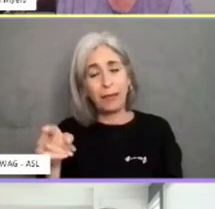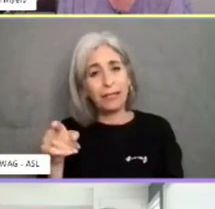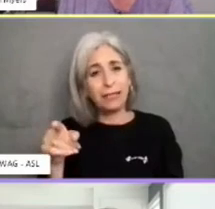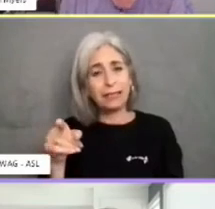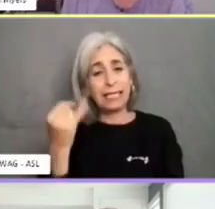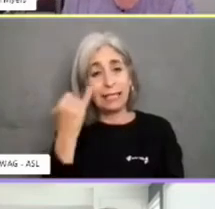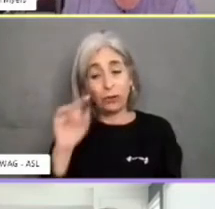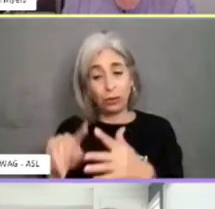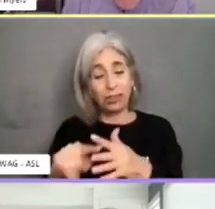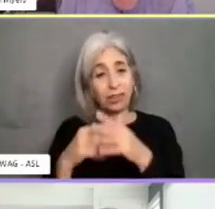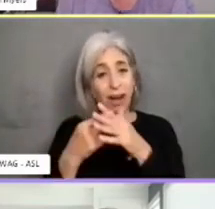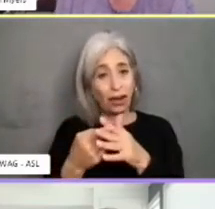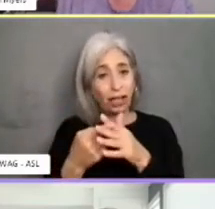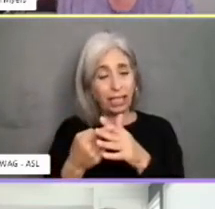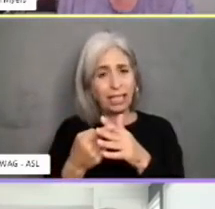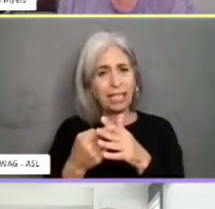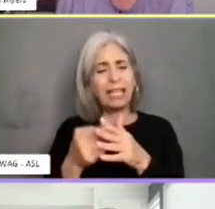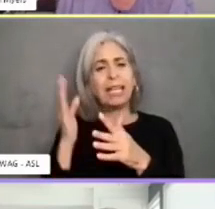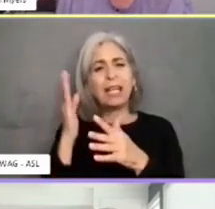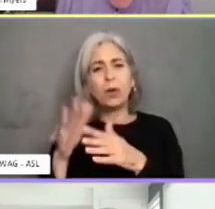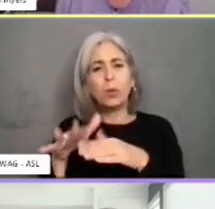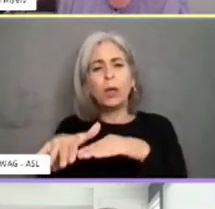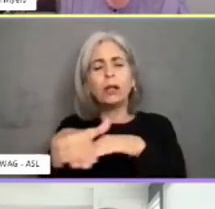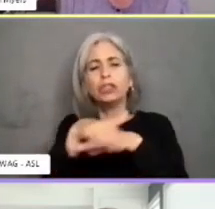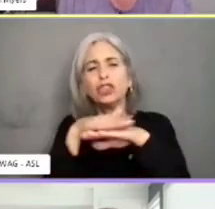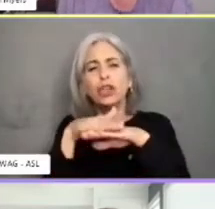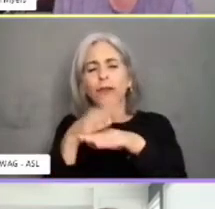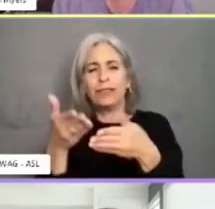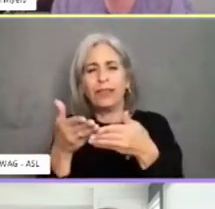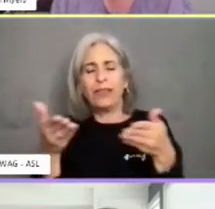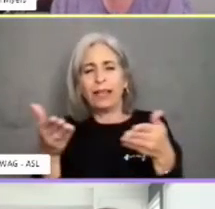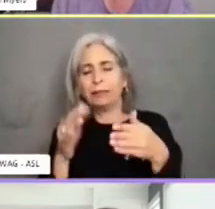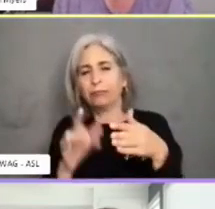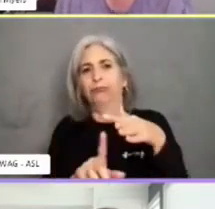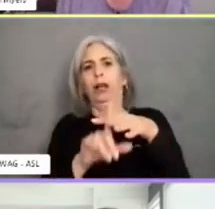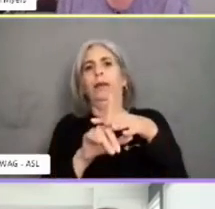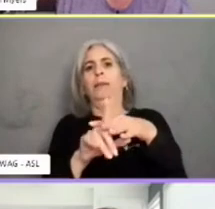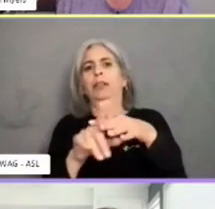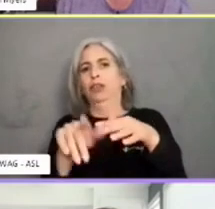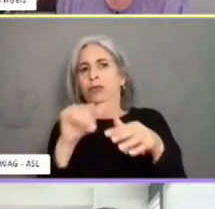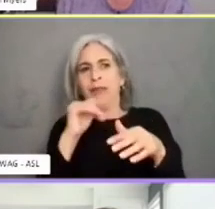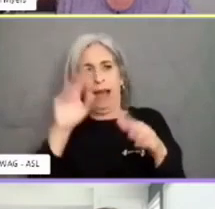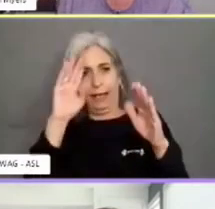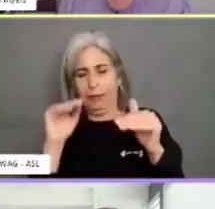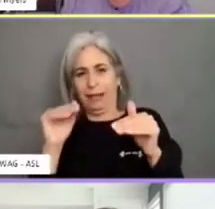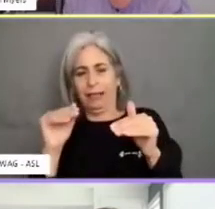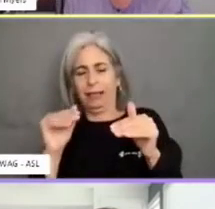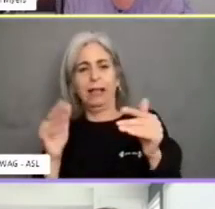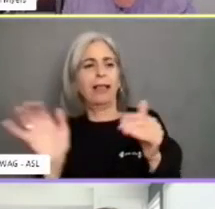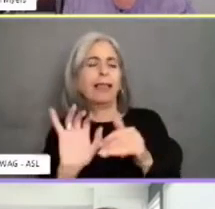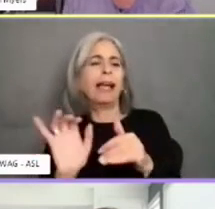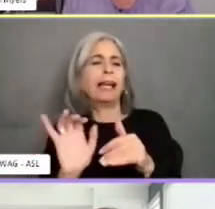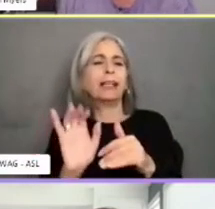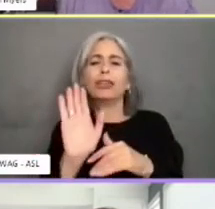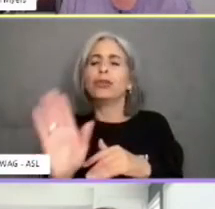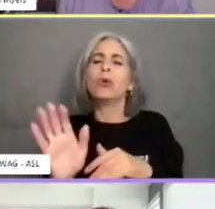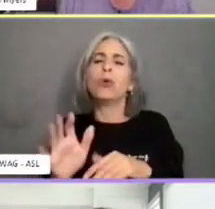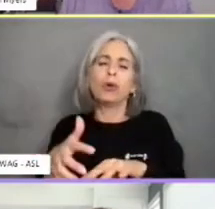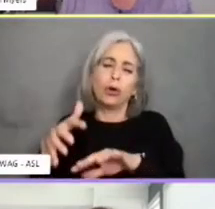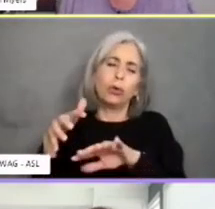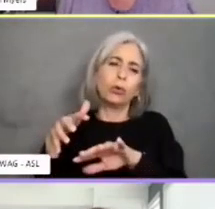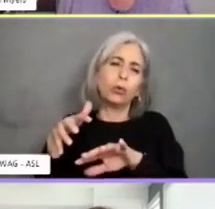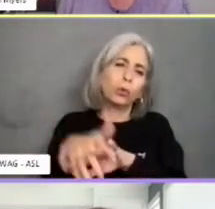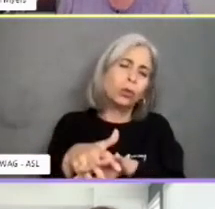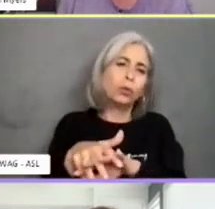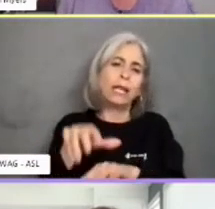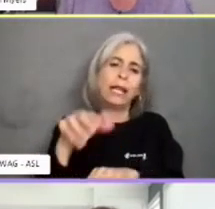starting out, is it's going to surface things that you never would have expected, right? It's going to surface things like your root HTML